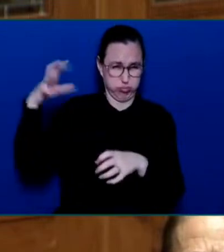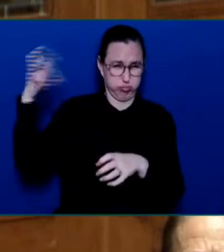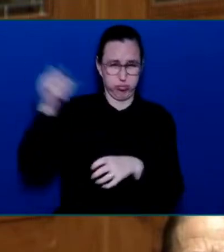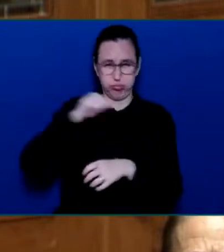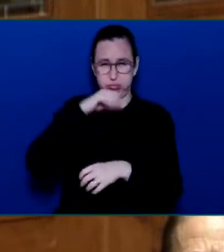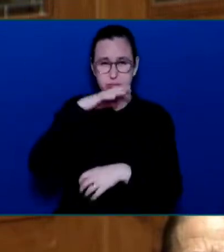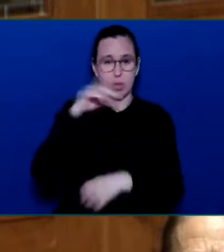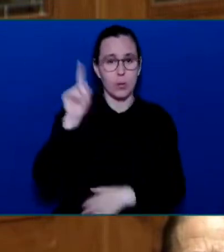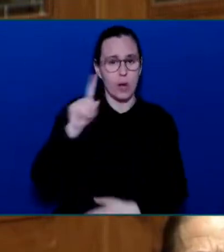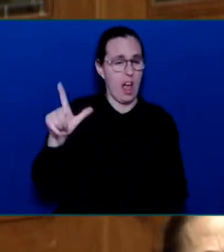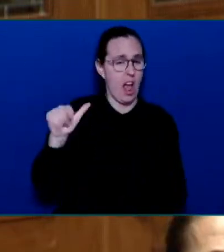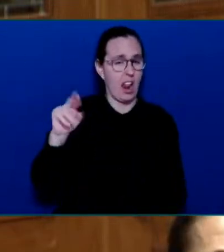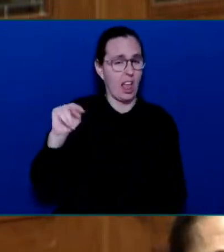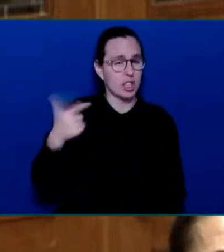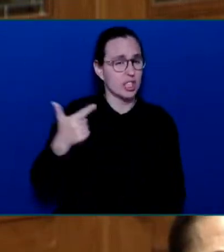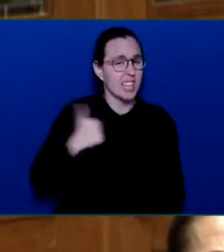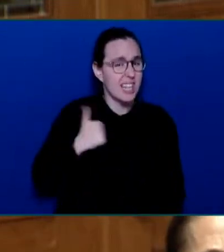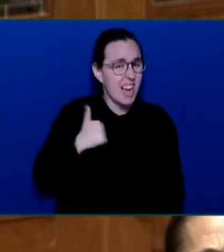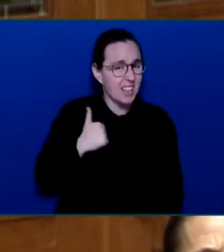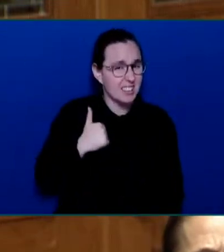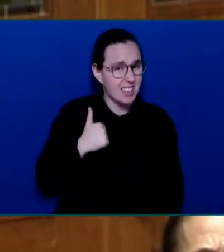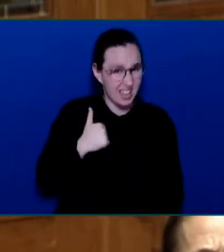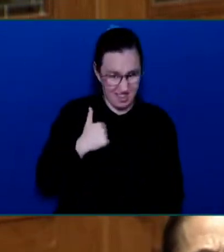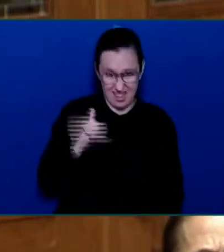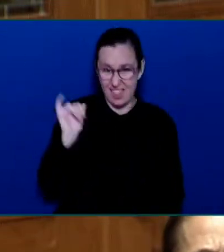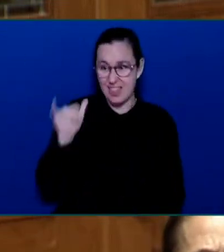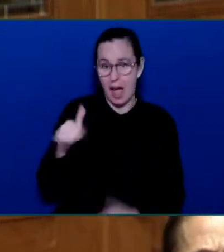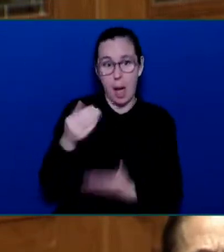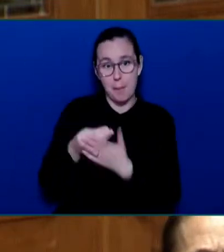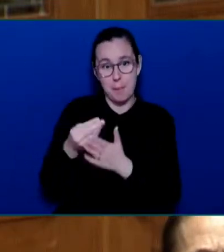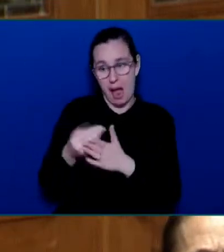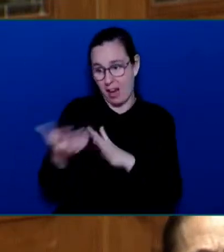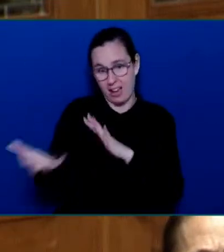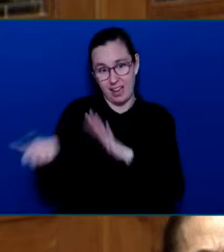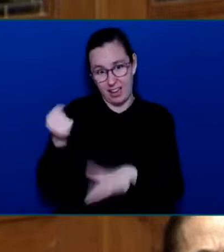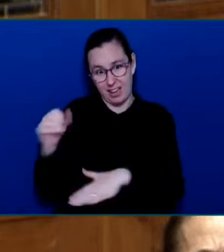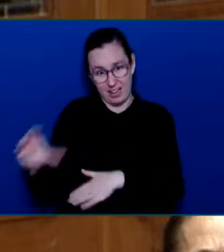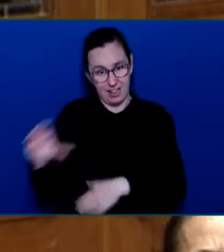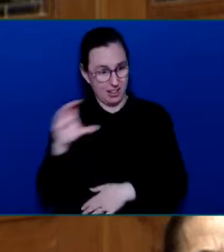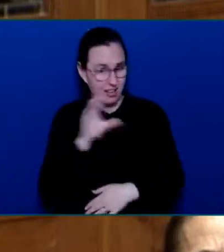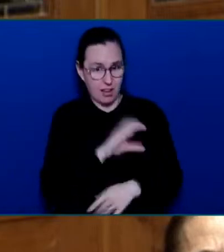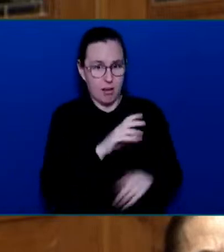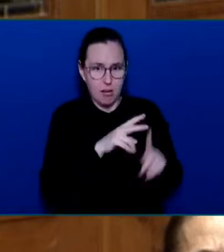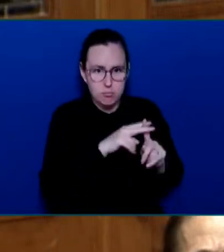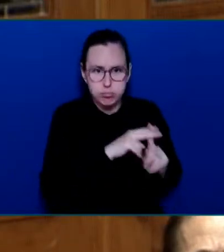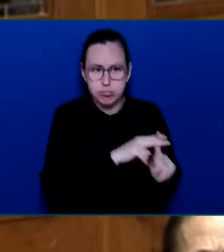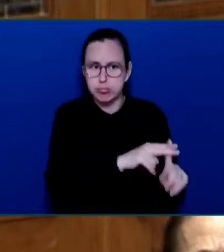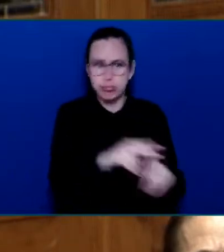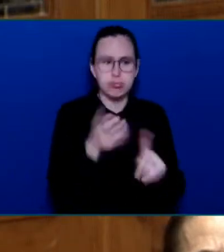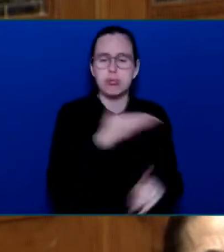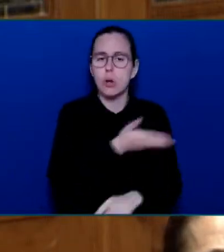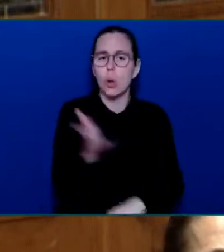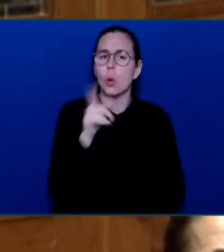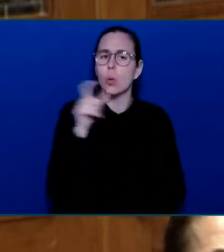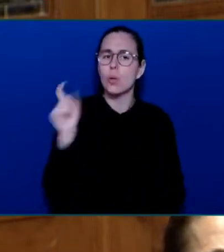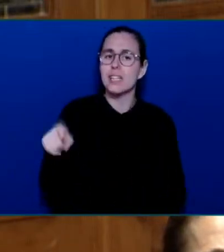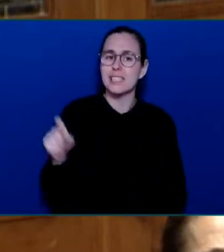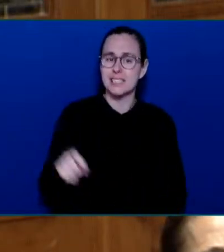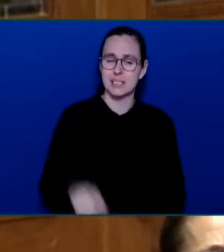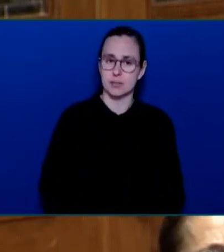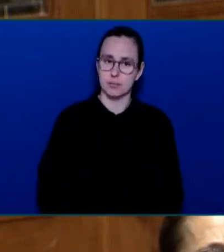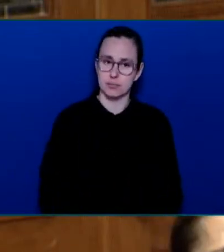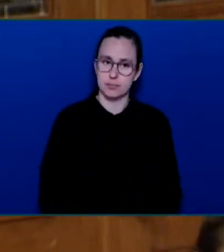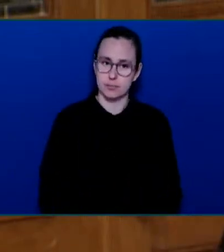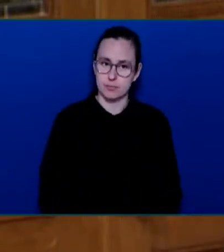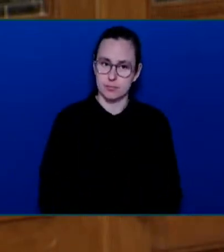The other thing this House has not been serious, or this government has not been serious about, is species at risk. The spotted owl is the symbol of